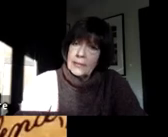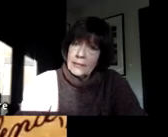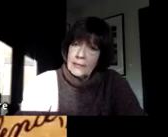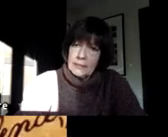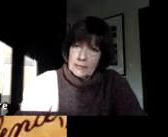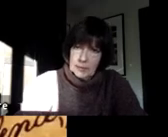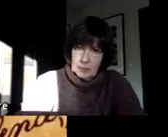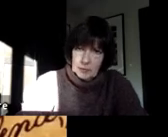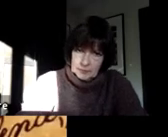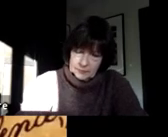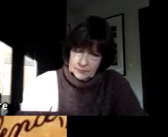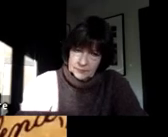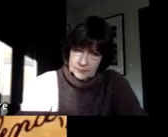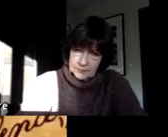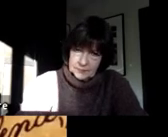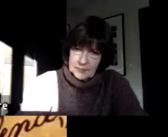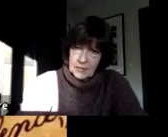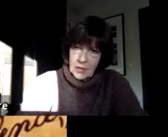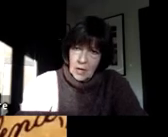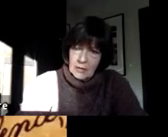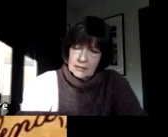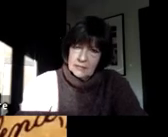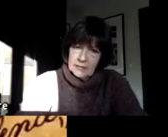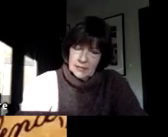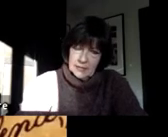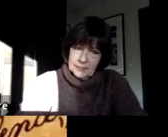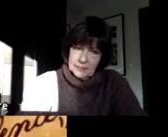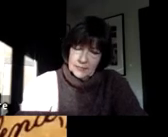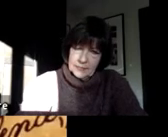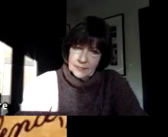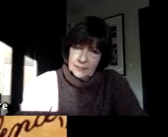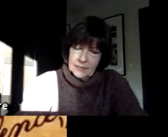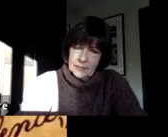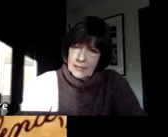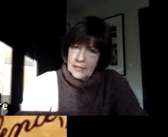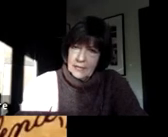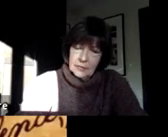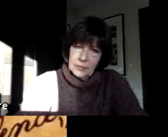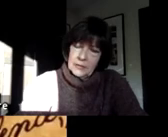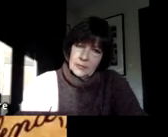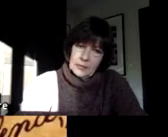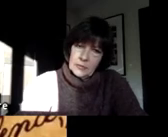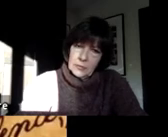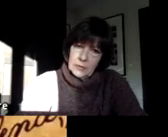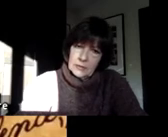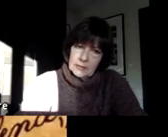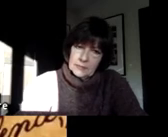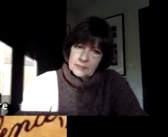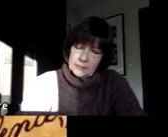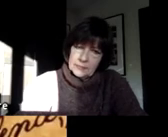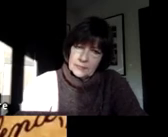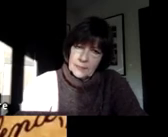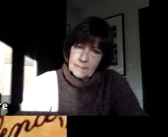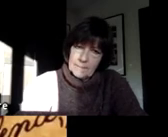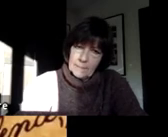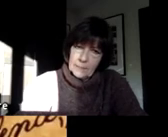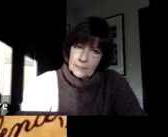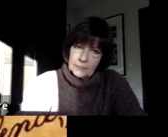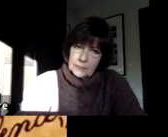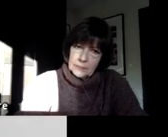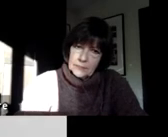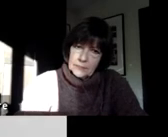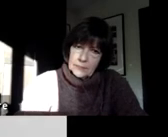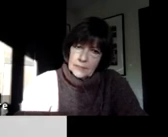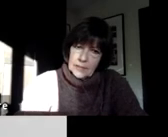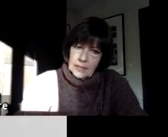We, the people, all of us, everywhere throughout the world.